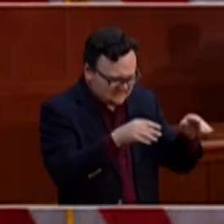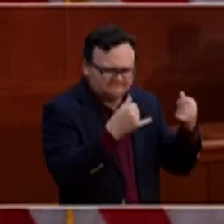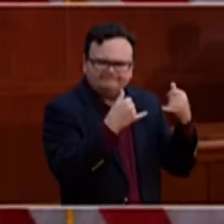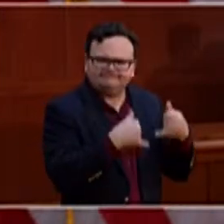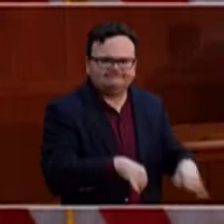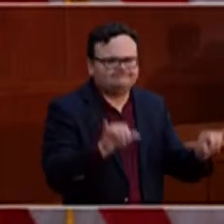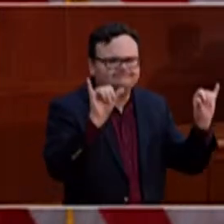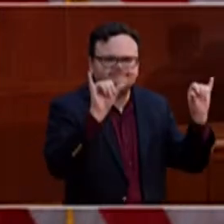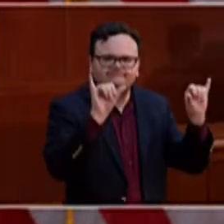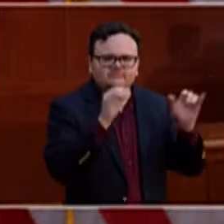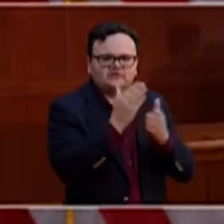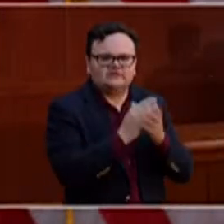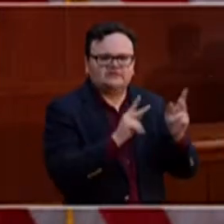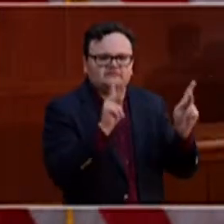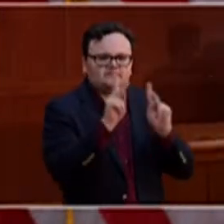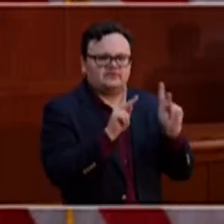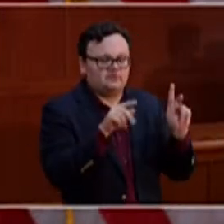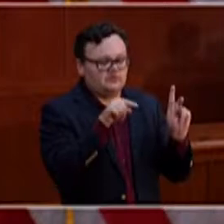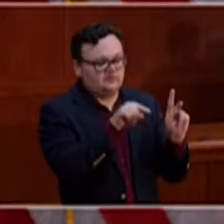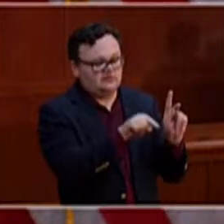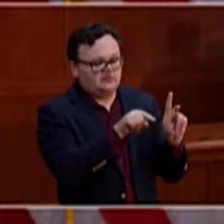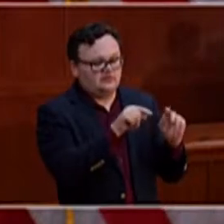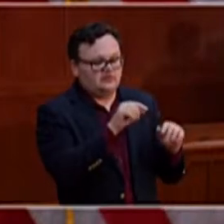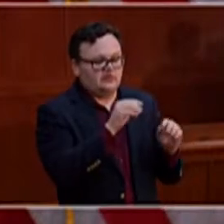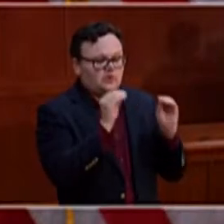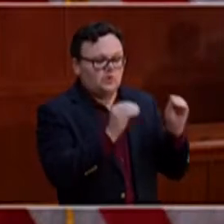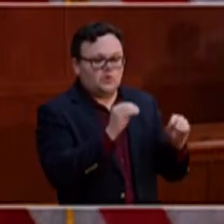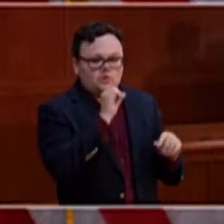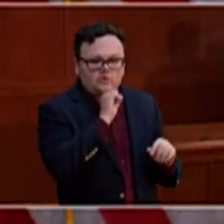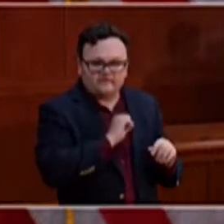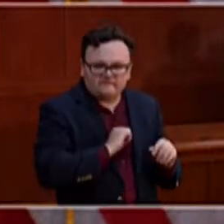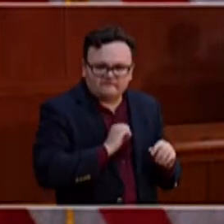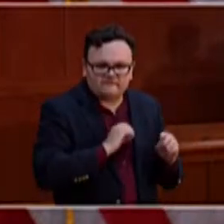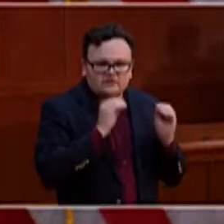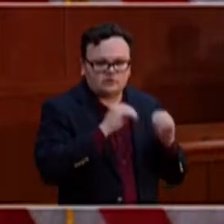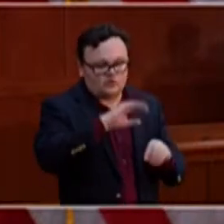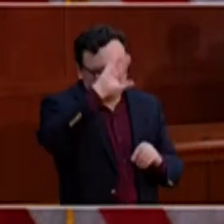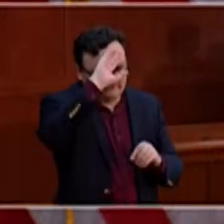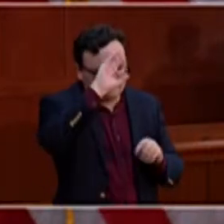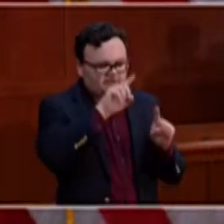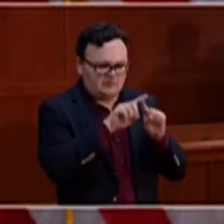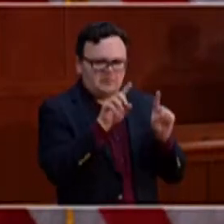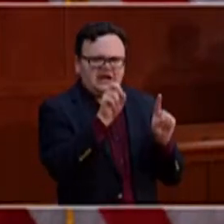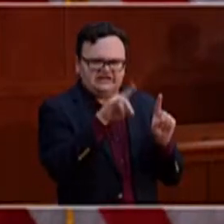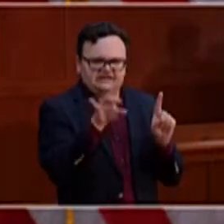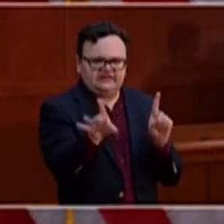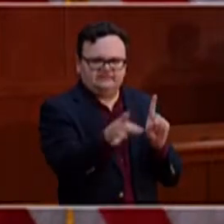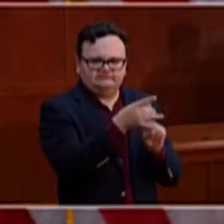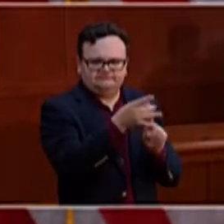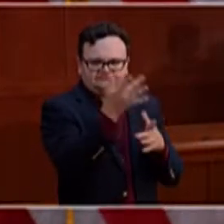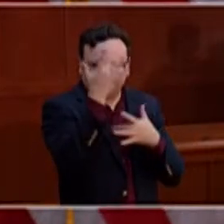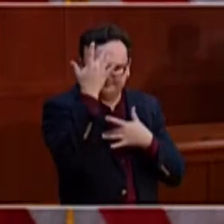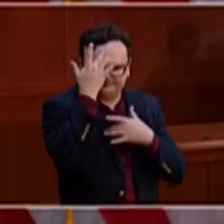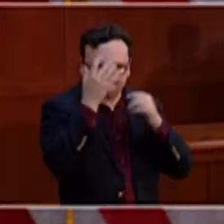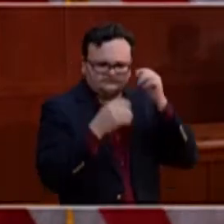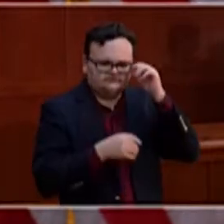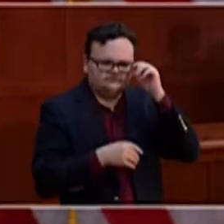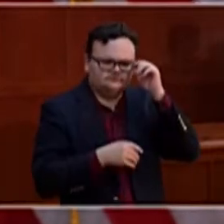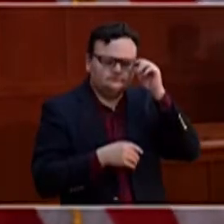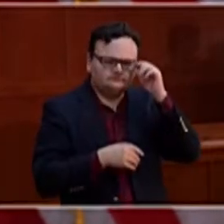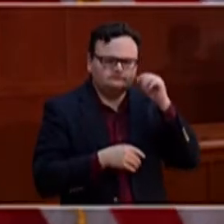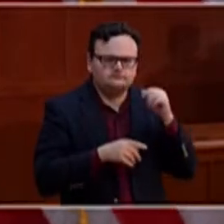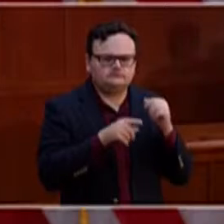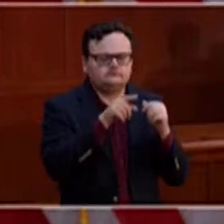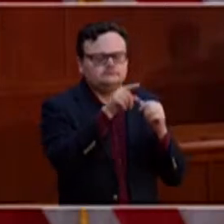who are asymptomatic. And so I think it's a very difficult thing. Fortunately, though, as we've seen more cases